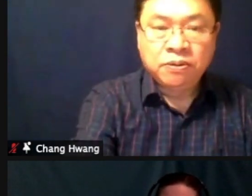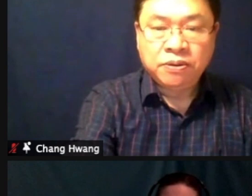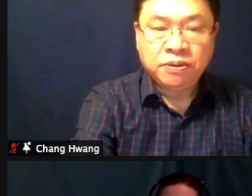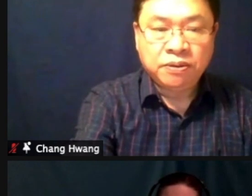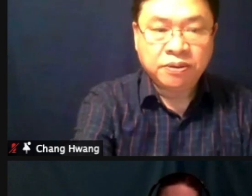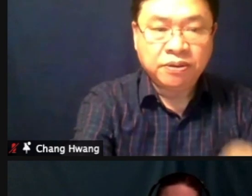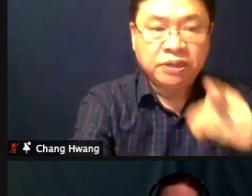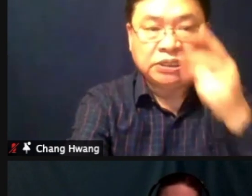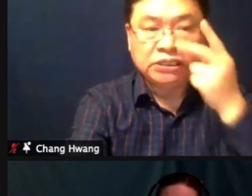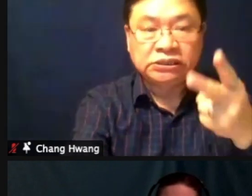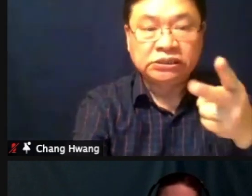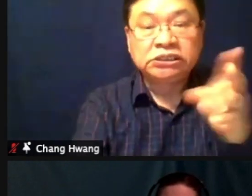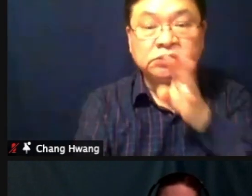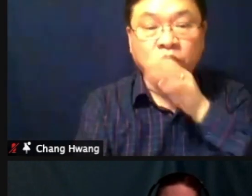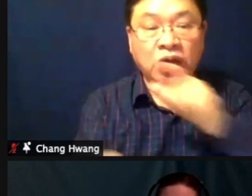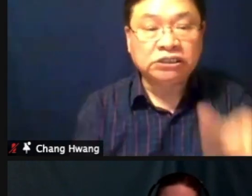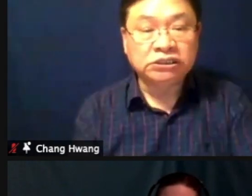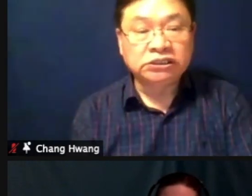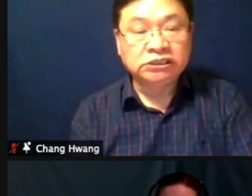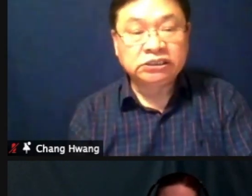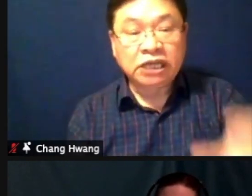And again, this comes from Stokes, his work.